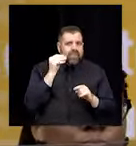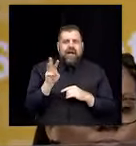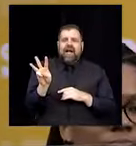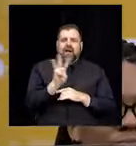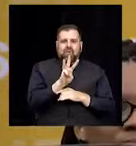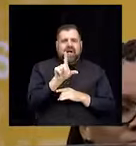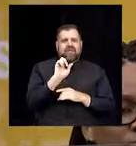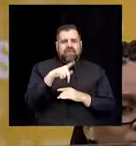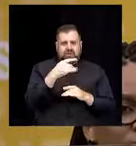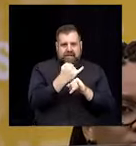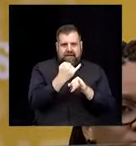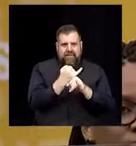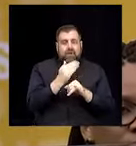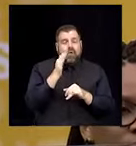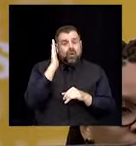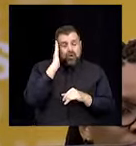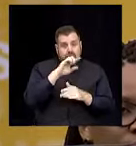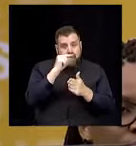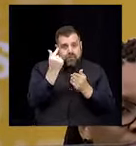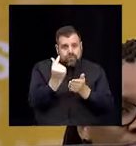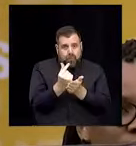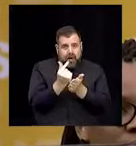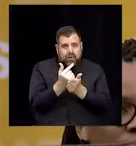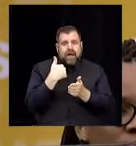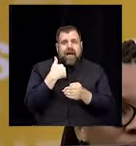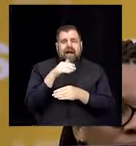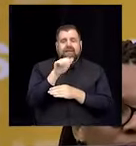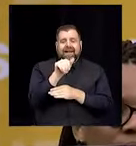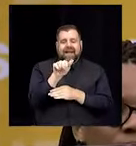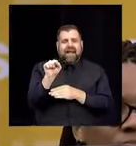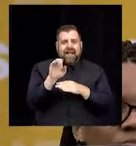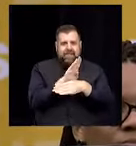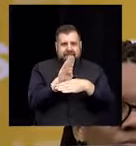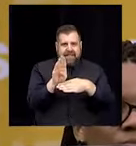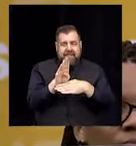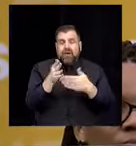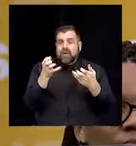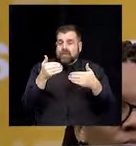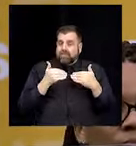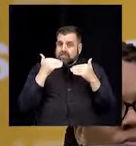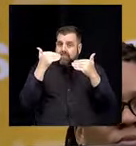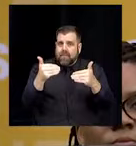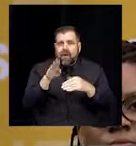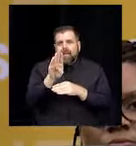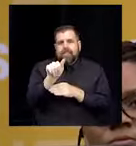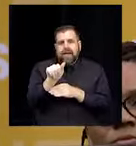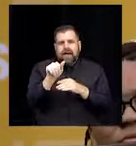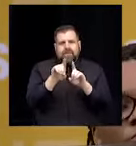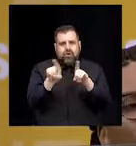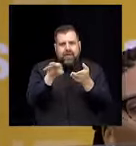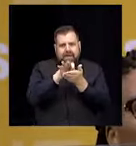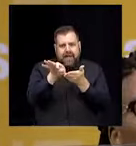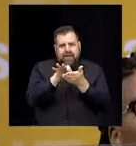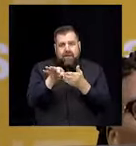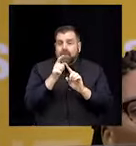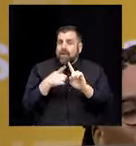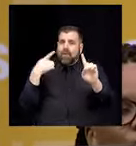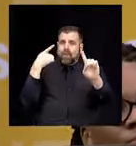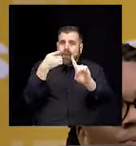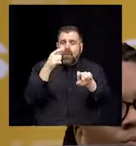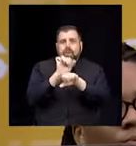will be graduating with an Associate of Arts in Business. She plans to pursue a bachelor's degree in accounting with the long-term goal of working as